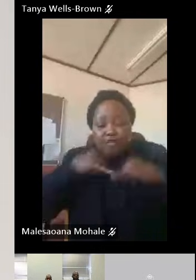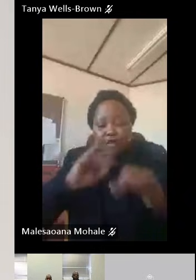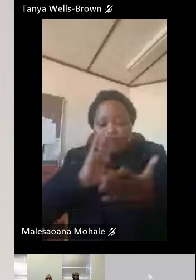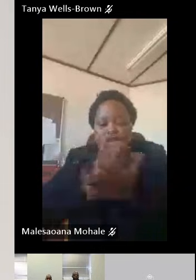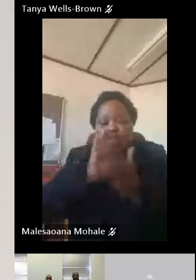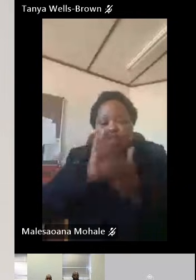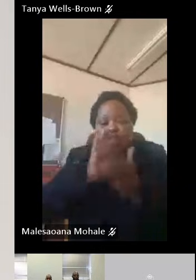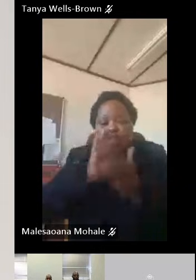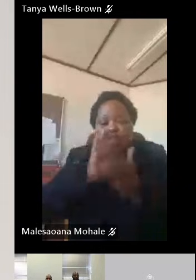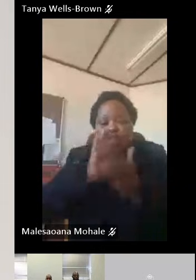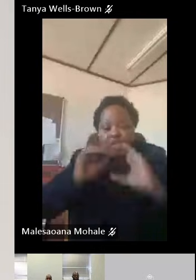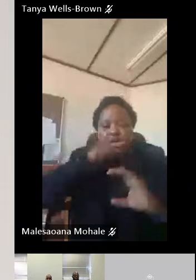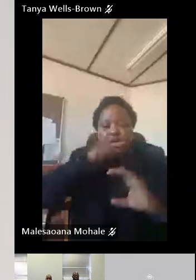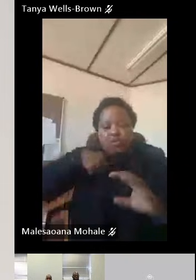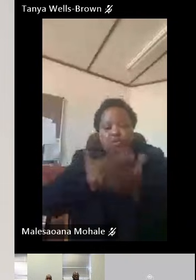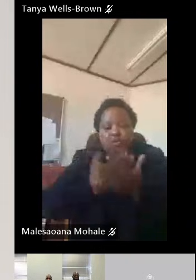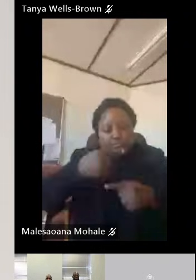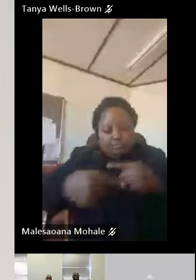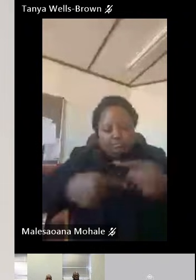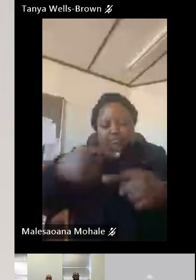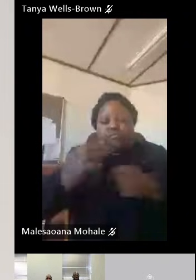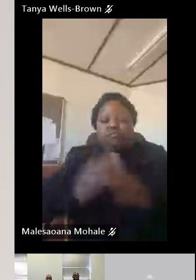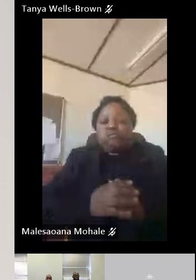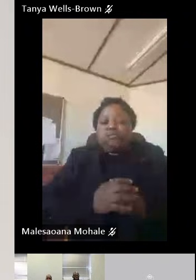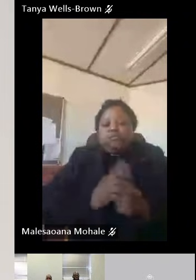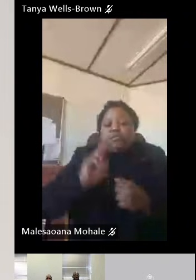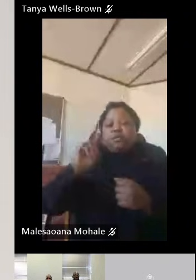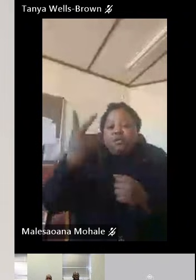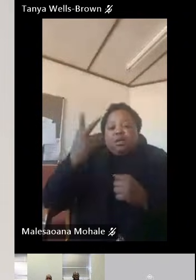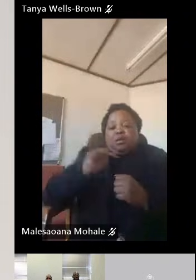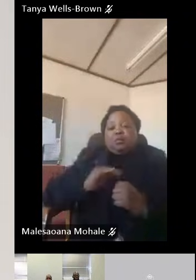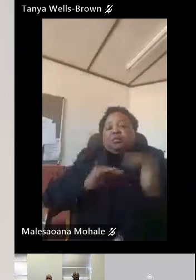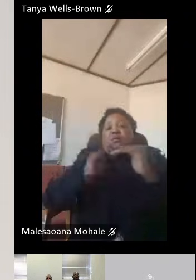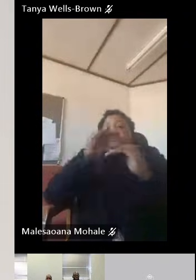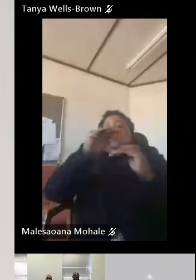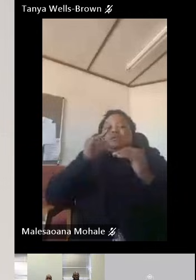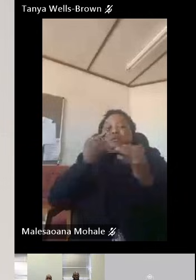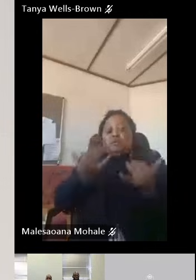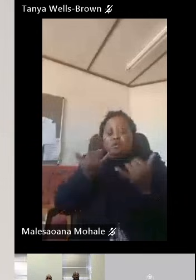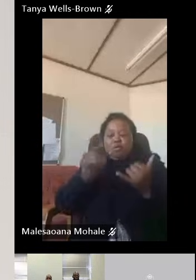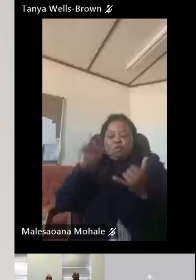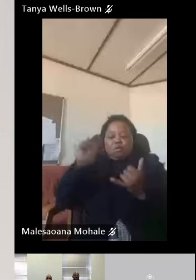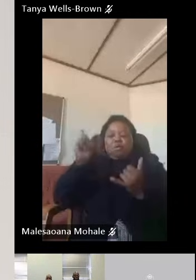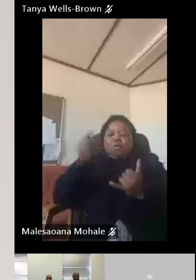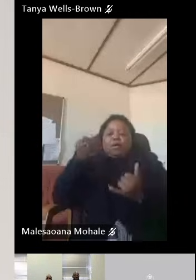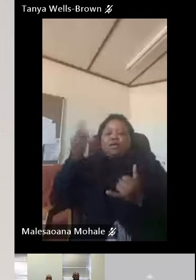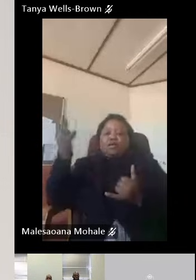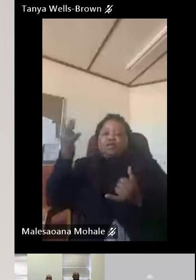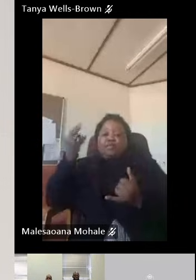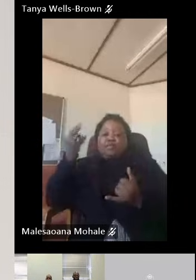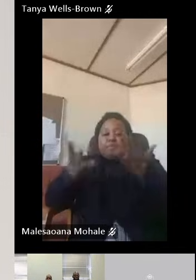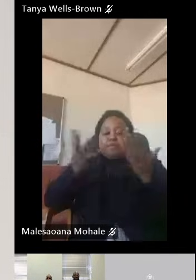we go forward. And the second step is in the cases that others will say already